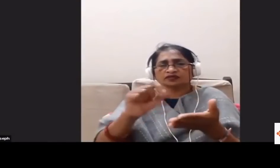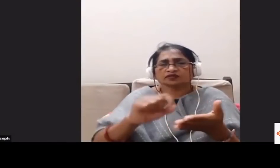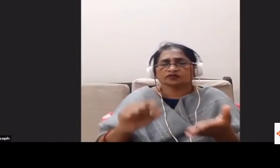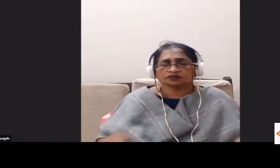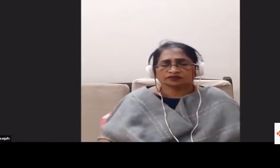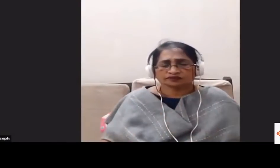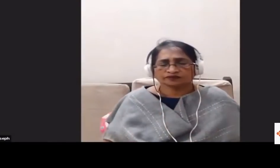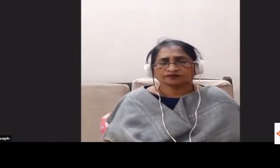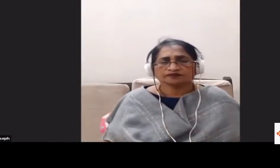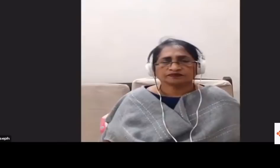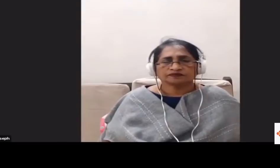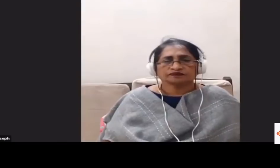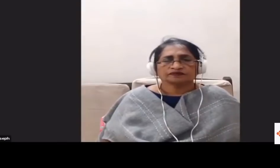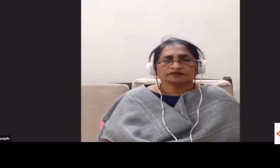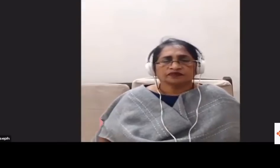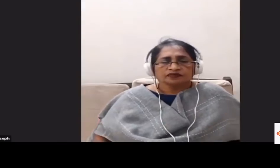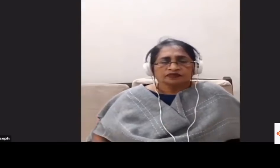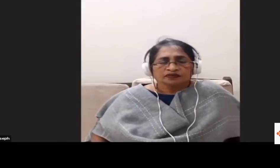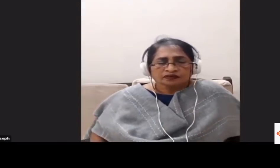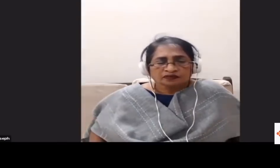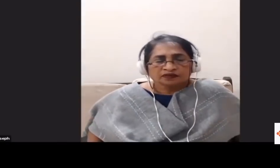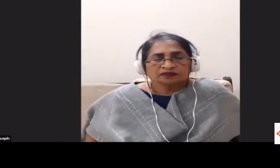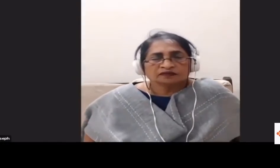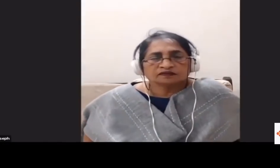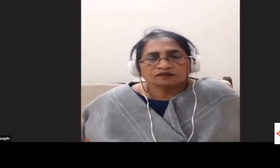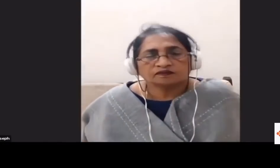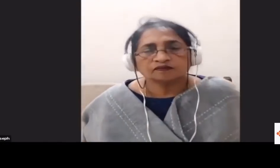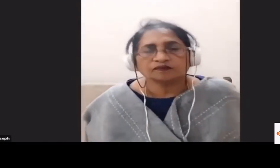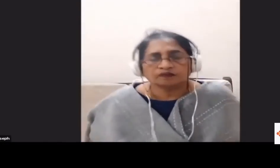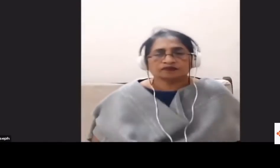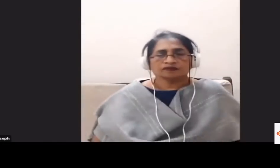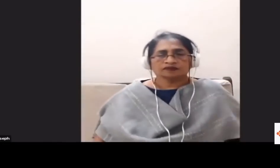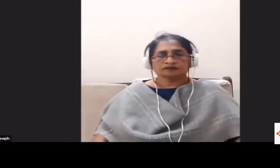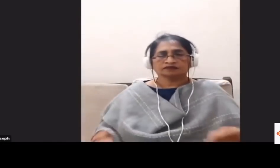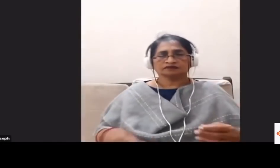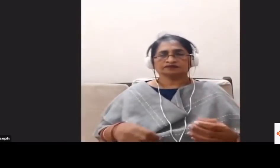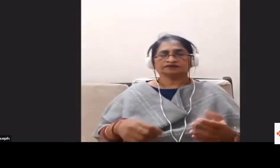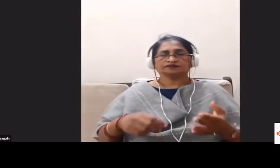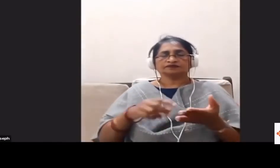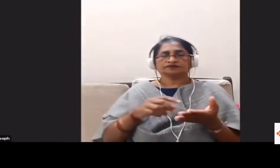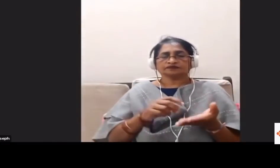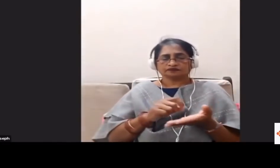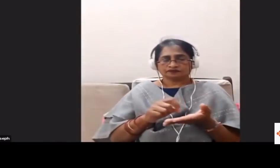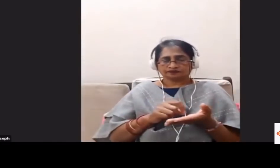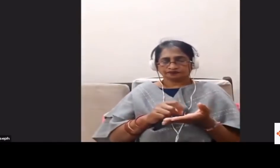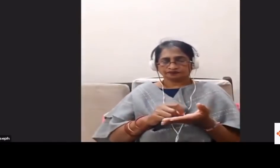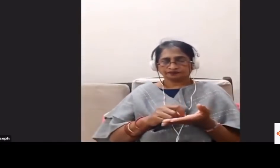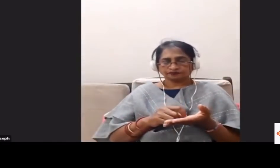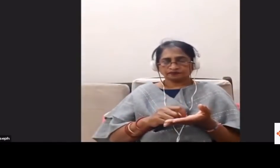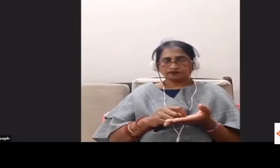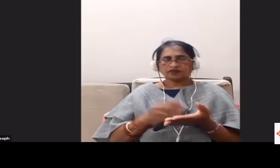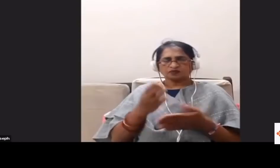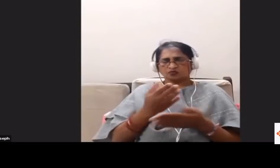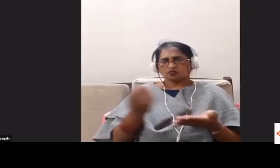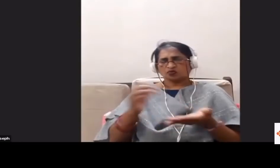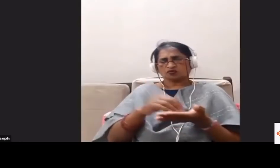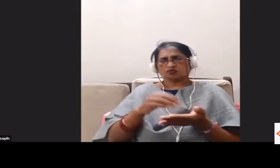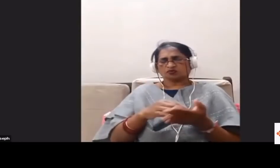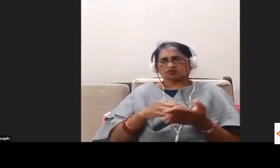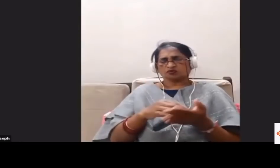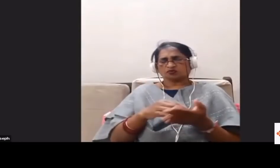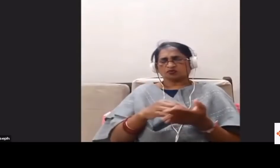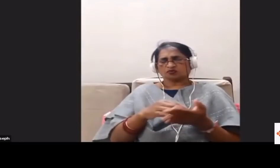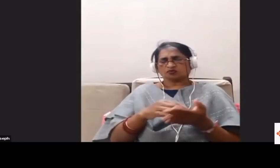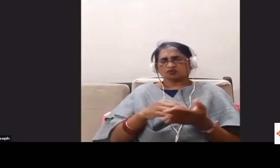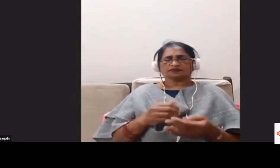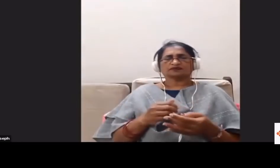us as a small group of people. We are speaking to the fact that as we grow older, we tend to be more disabled. And so therefore we are making the